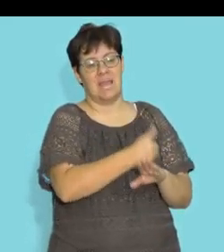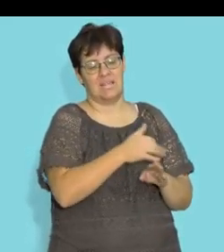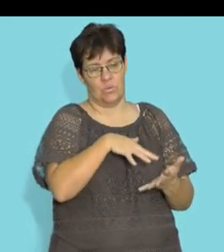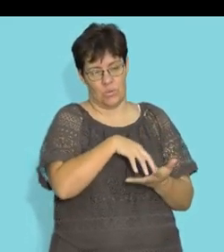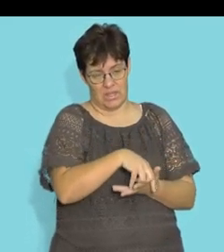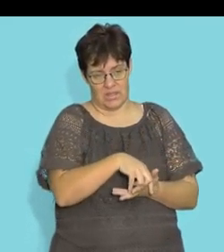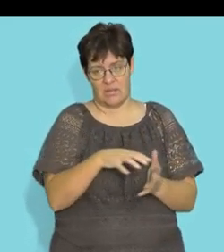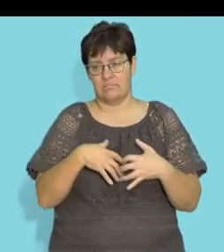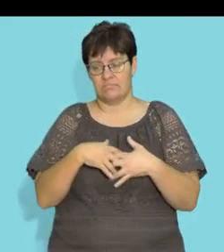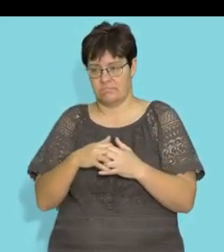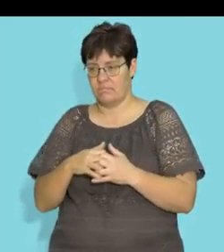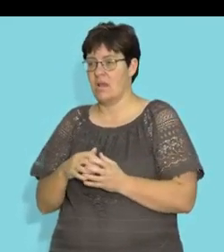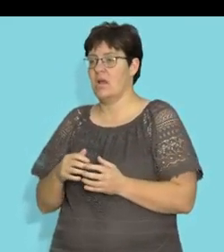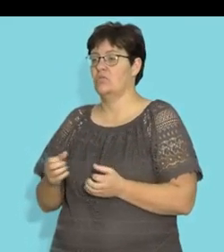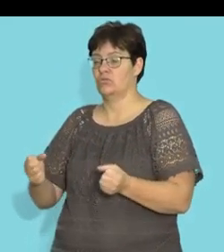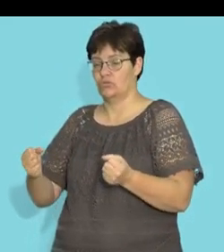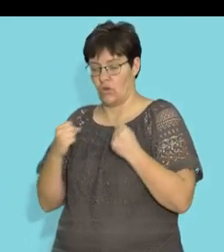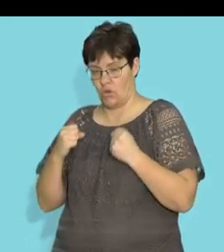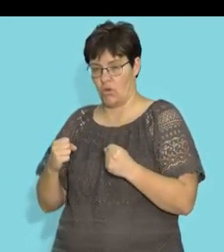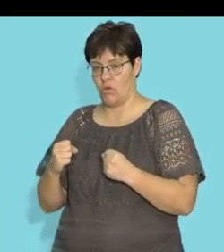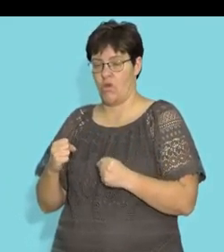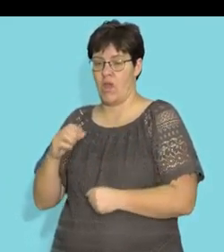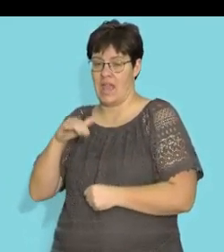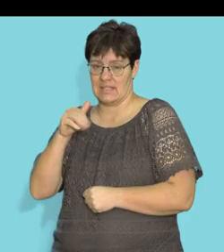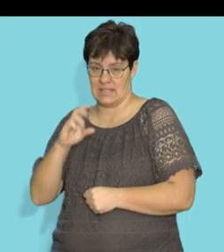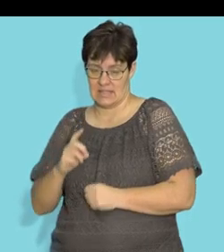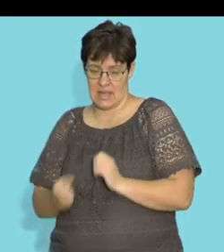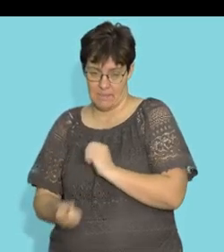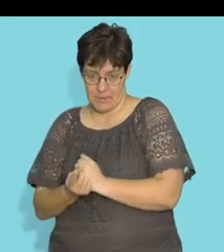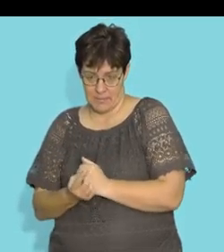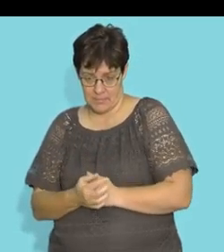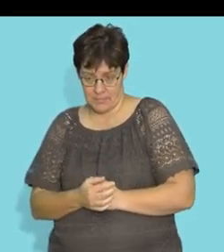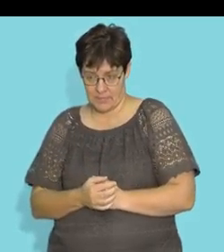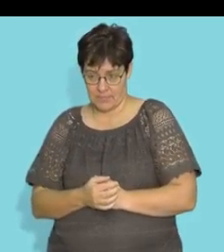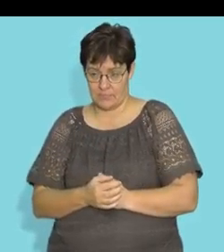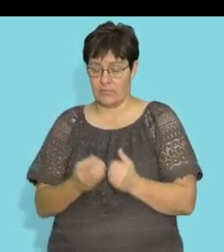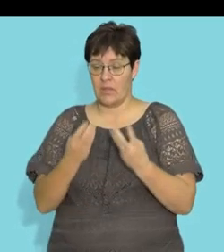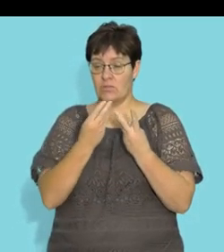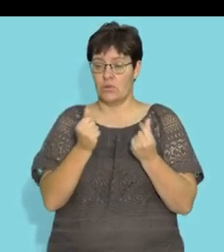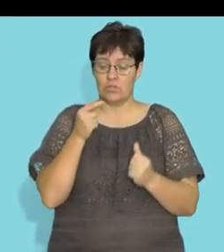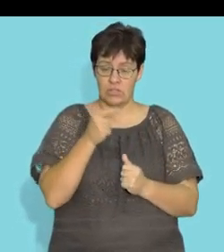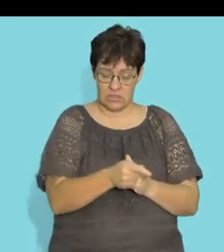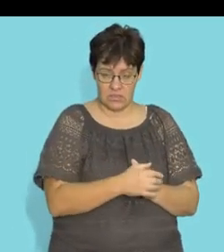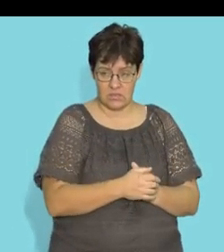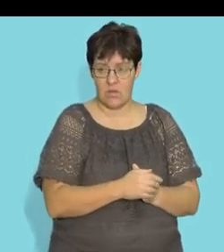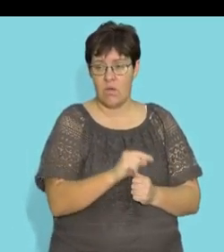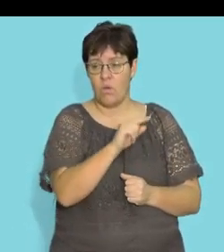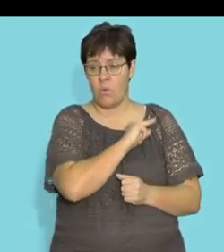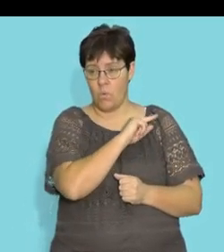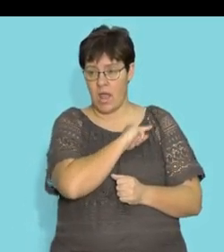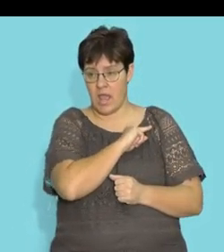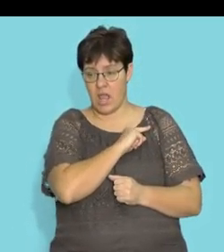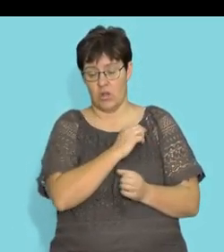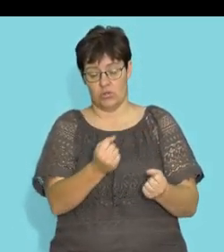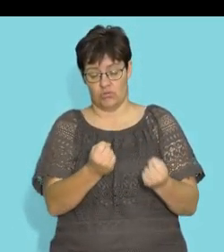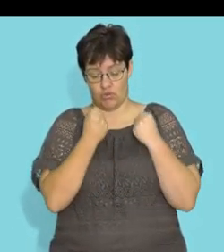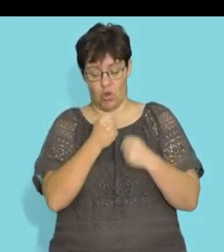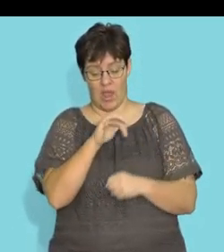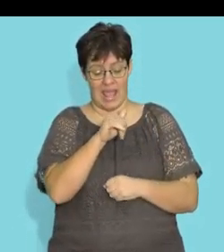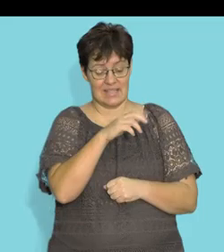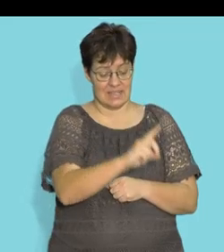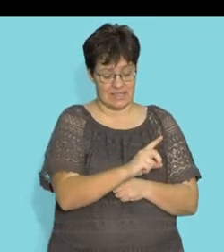and the ammonium ion, you can see the difference between the two is an H plus difference. So